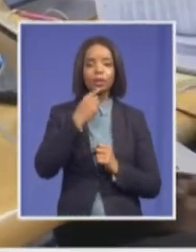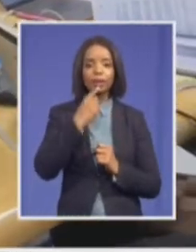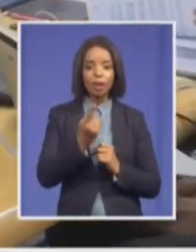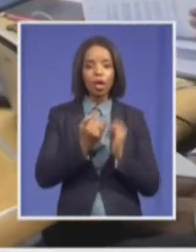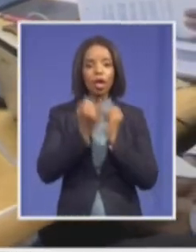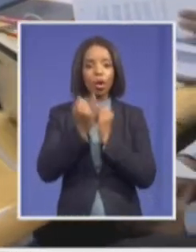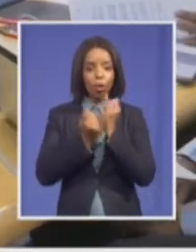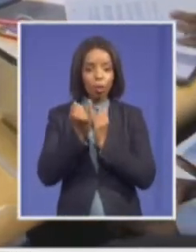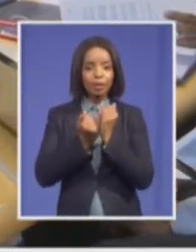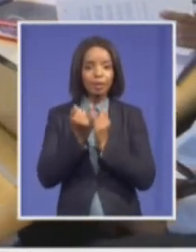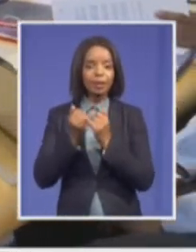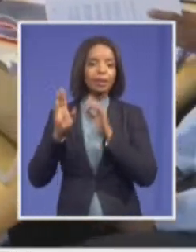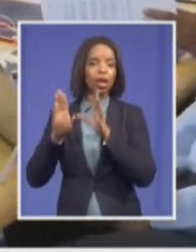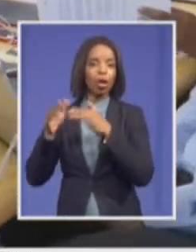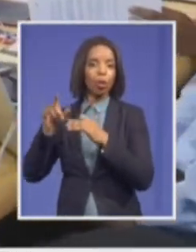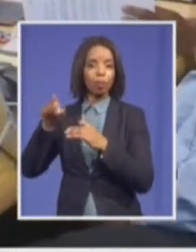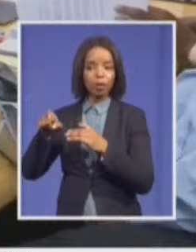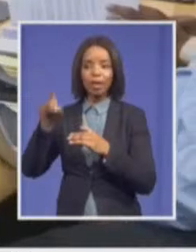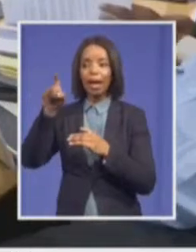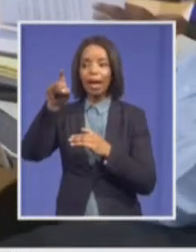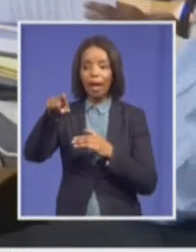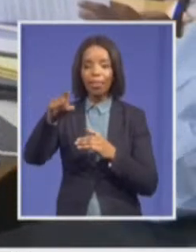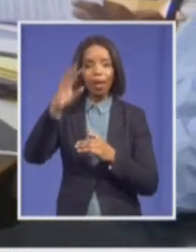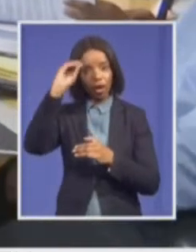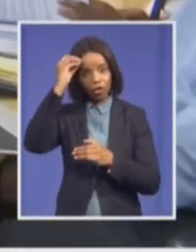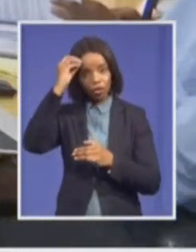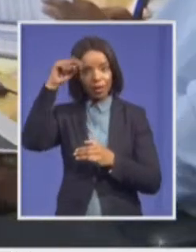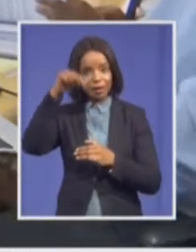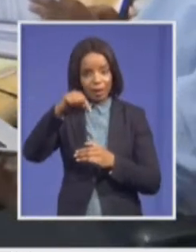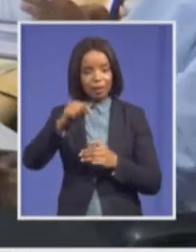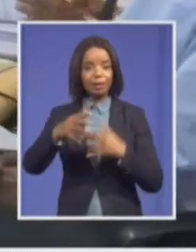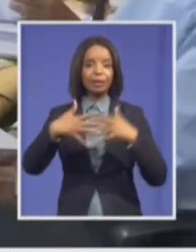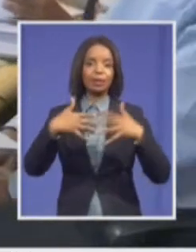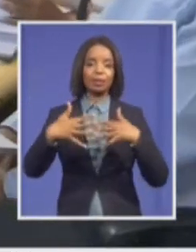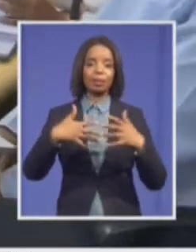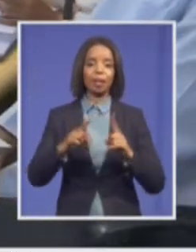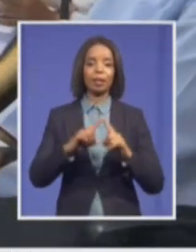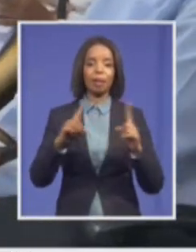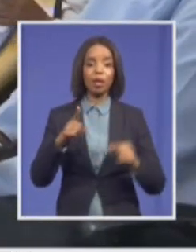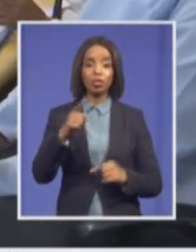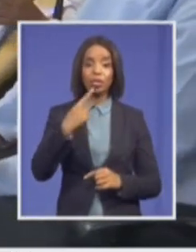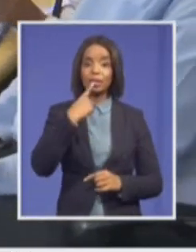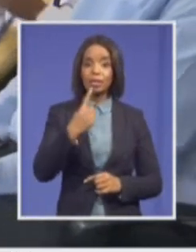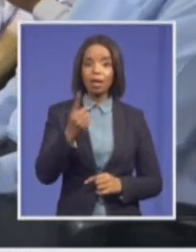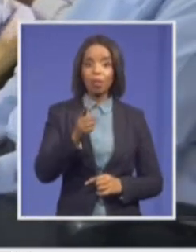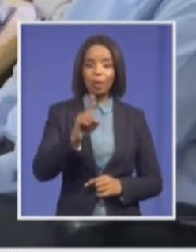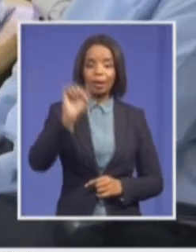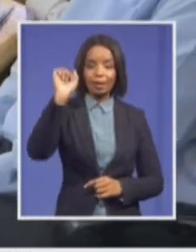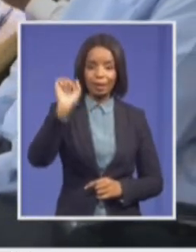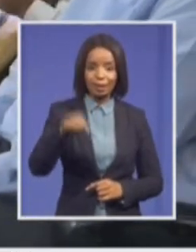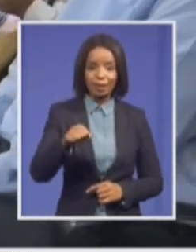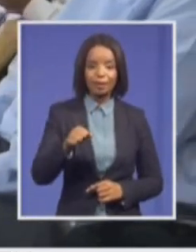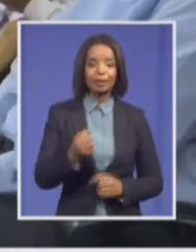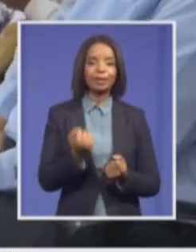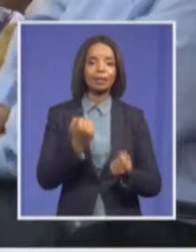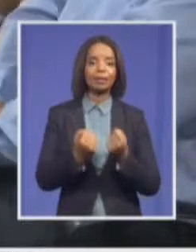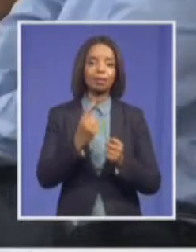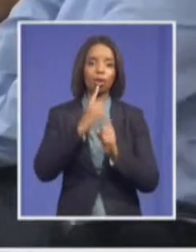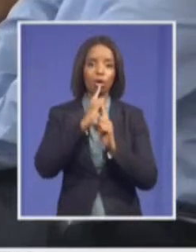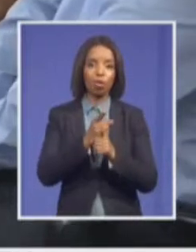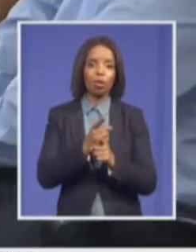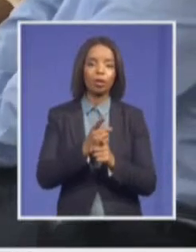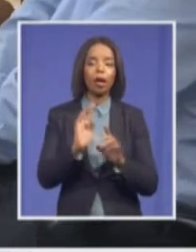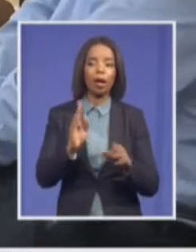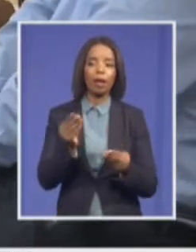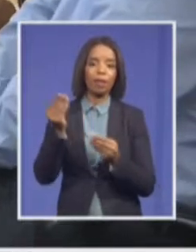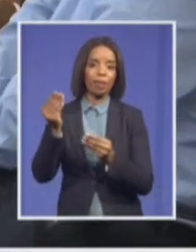what you're effectively saying here is obey the court order. Correct. Is that a fair summation of your letter? That's correct. Yes. And then I think there's another point